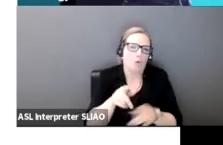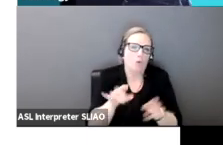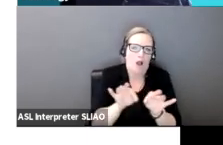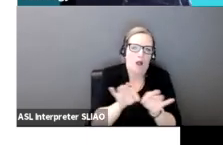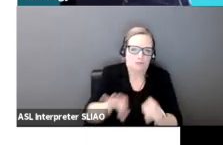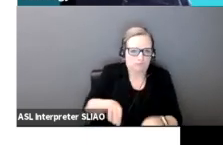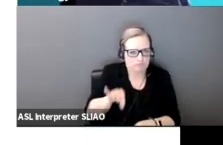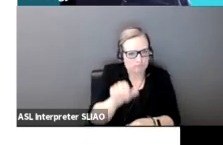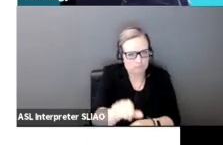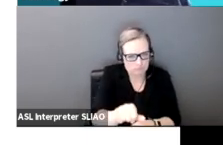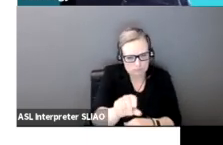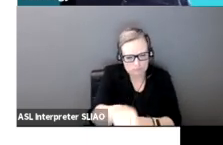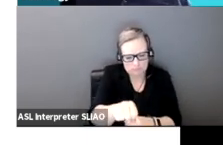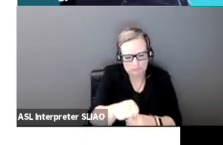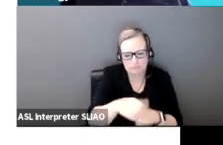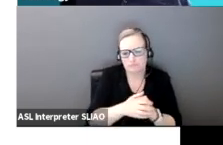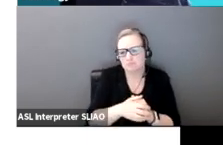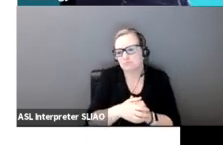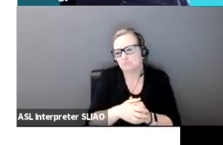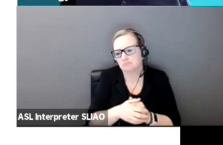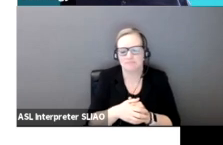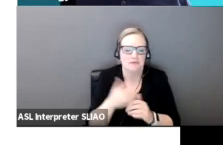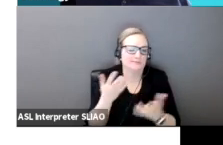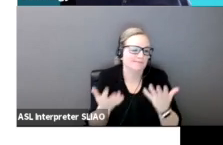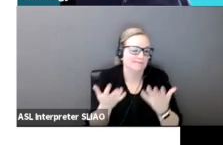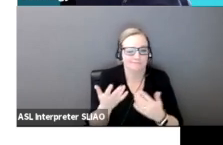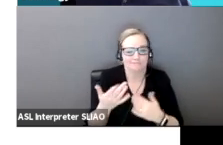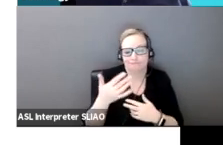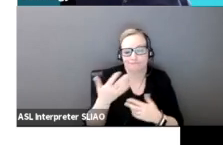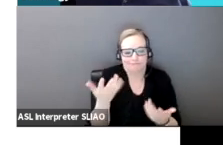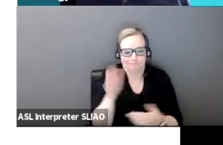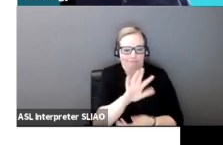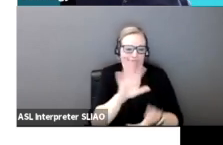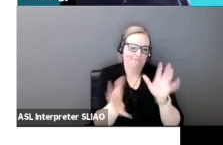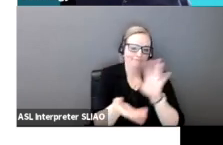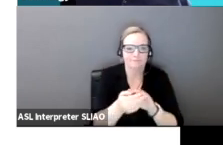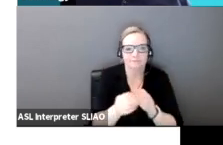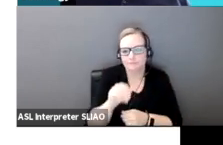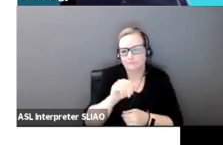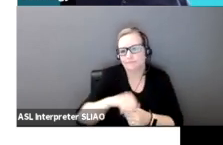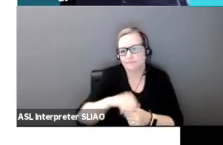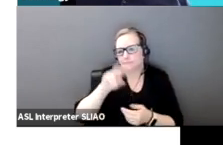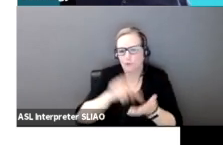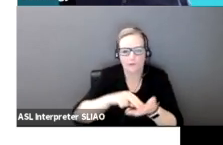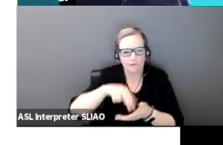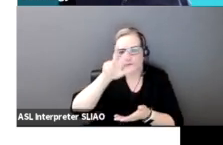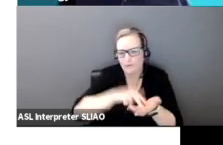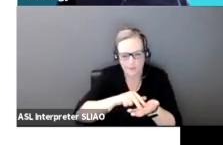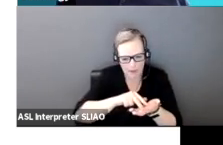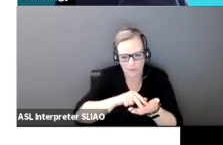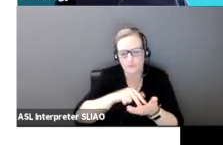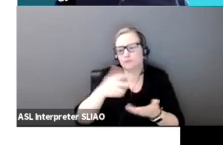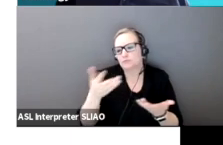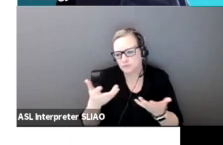money. You may be looking at a couple of $1,000s for that, and then there's usually some work involved in